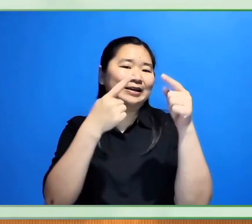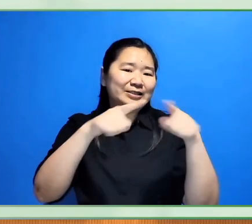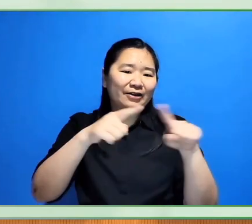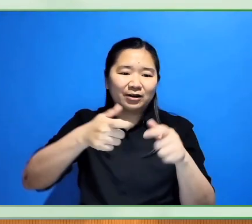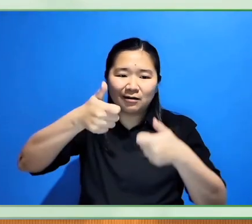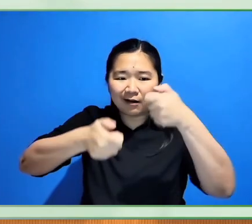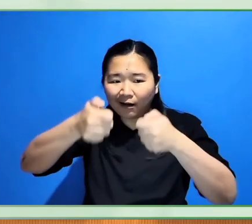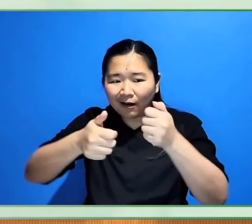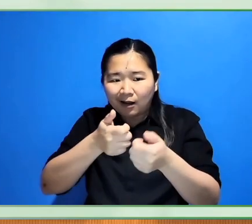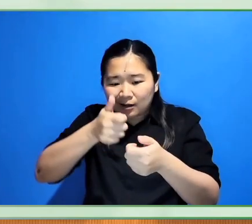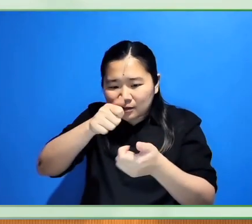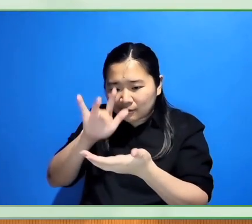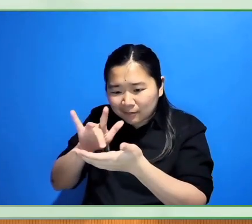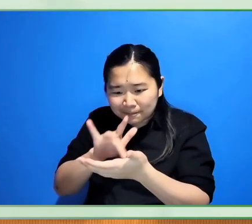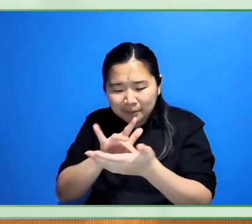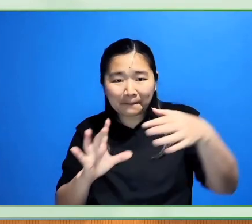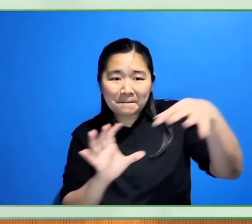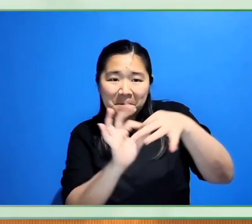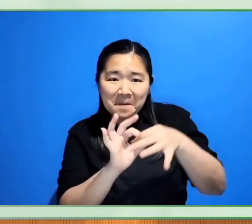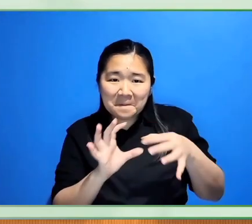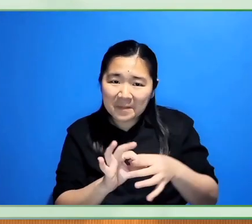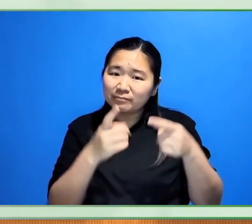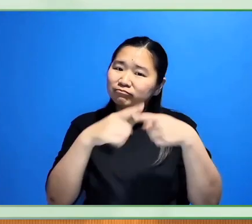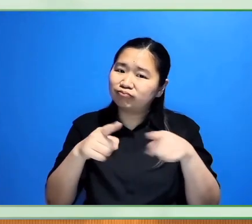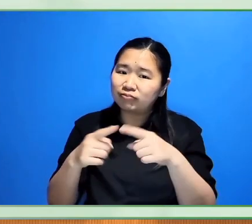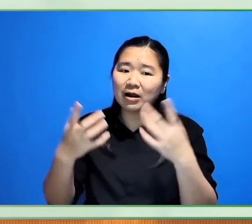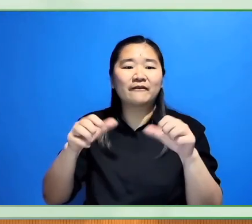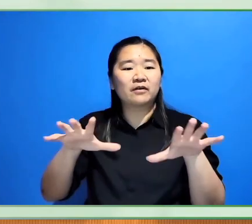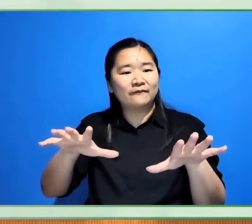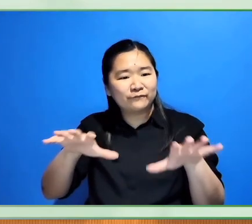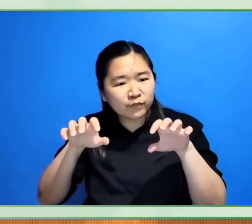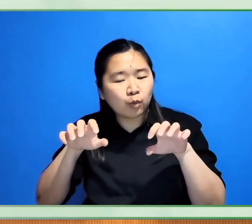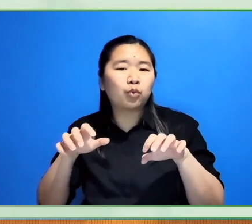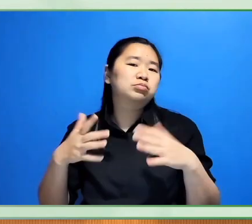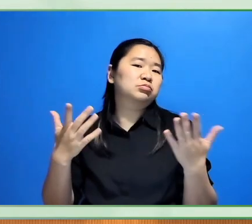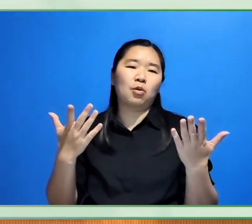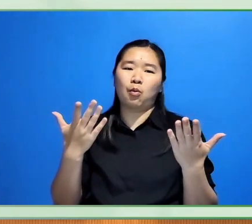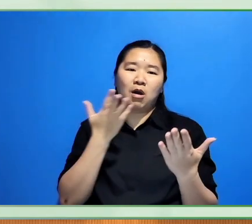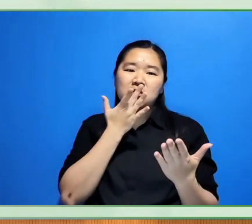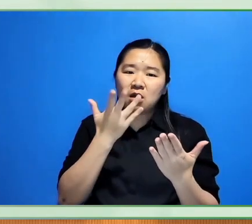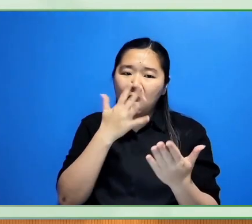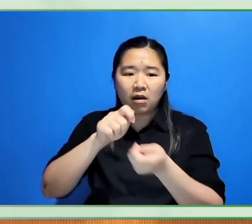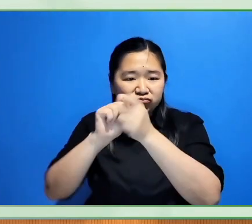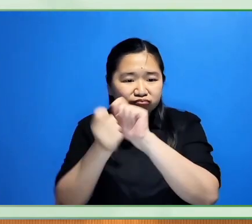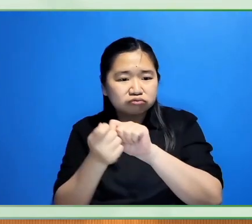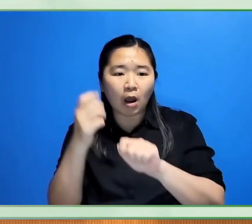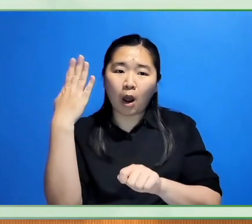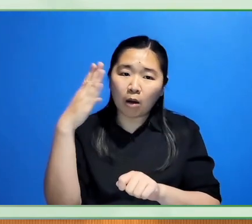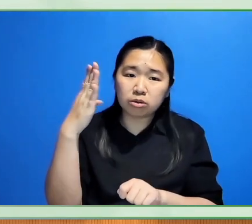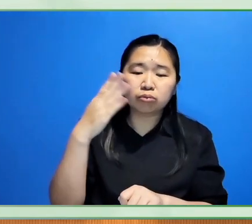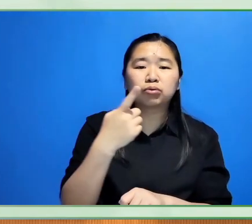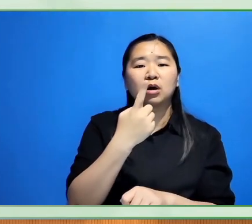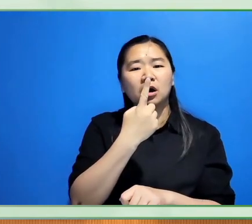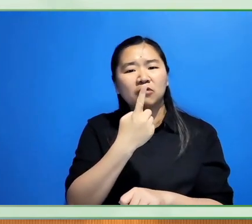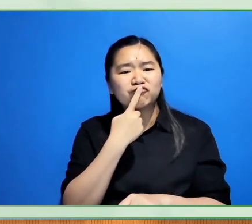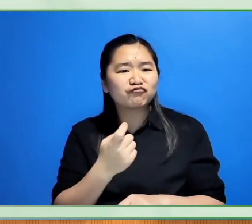grip, above like 10 kilograms, I guess, more than 10 kilograms. We have an NFC tag allowing for emergency